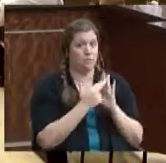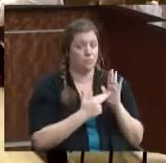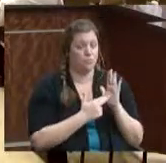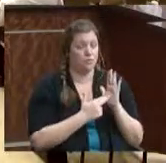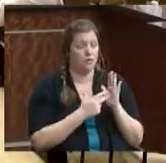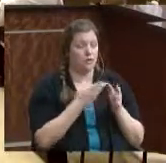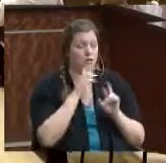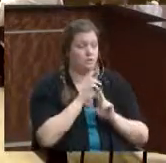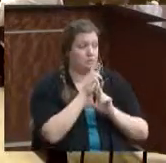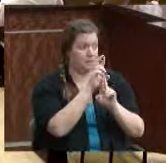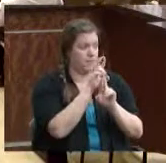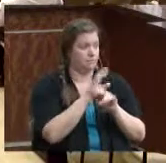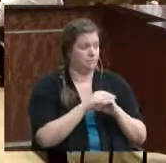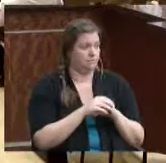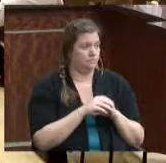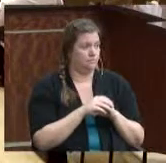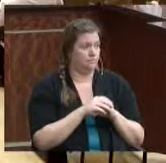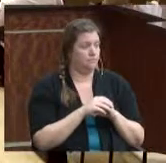rule and respectful of that.